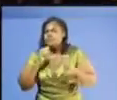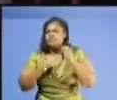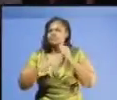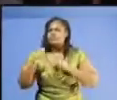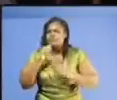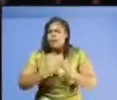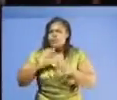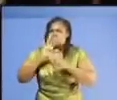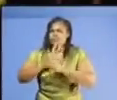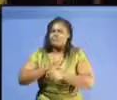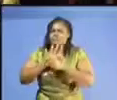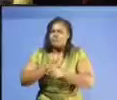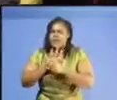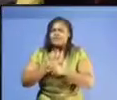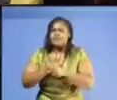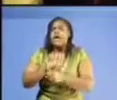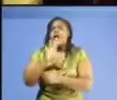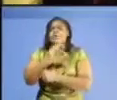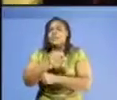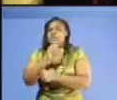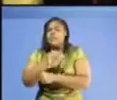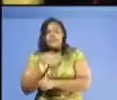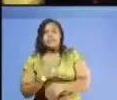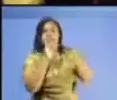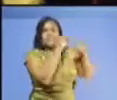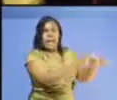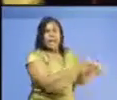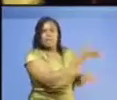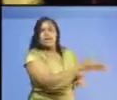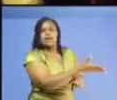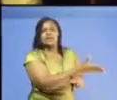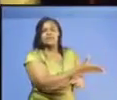you? But I have some bad news for you,